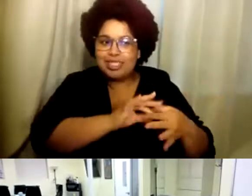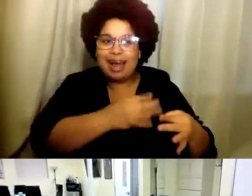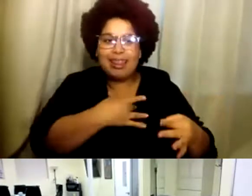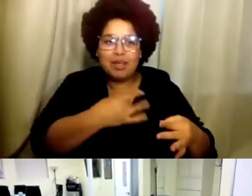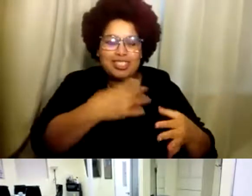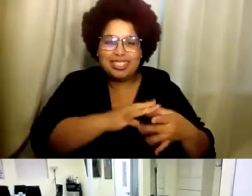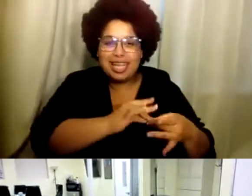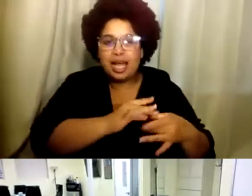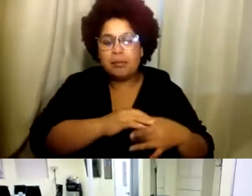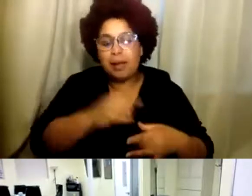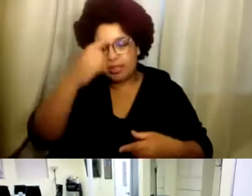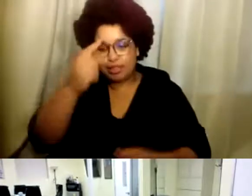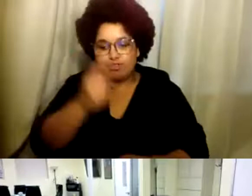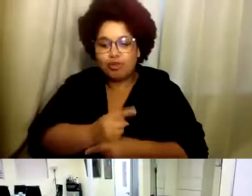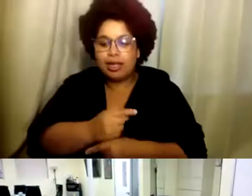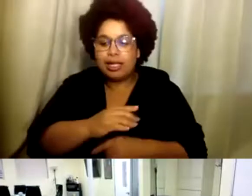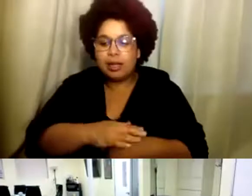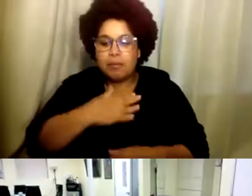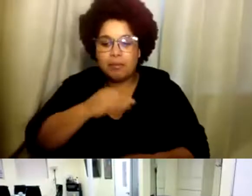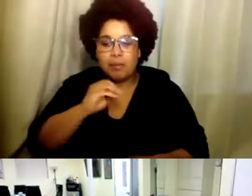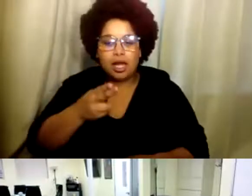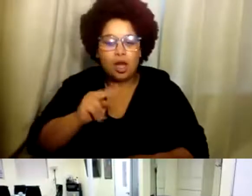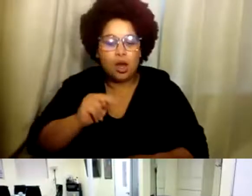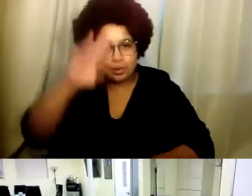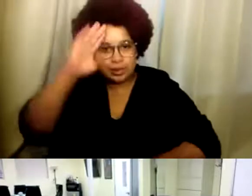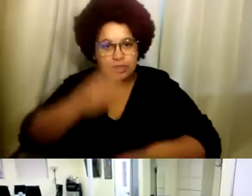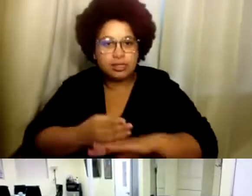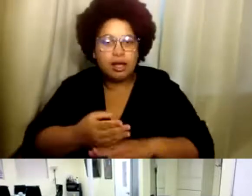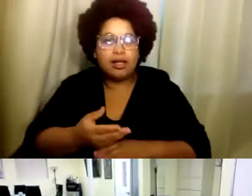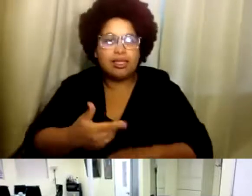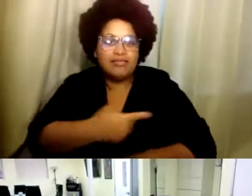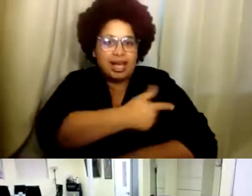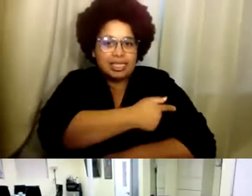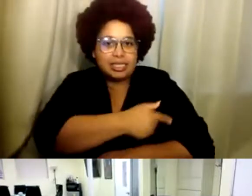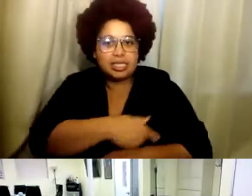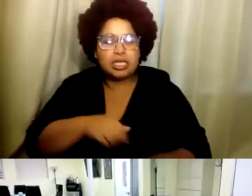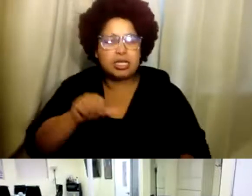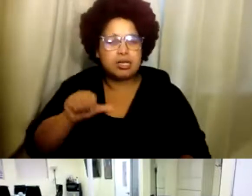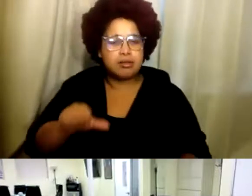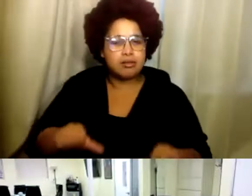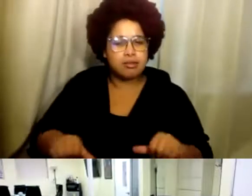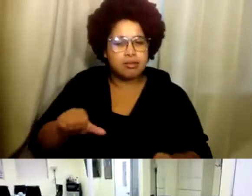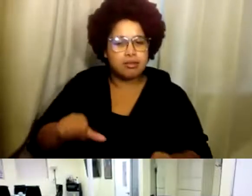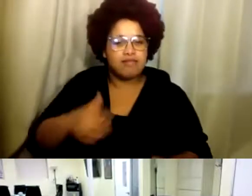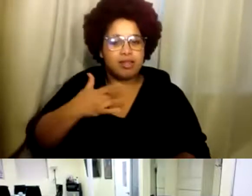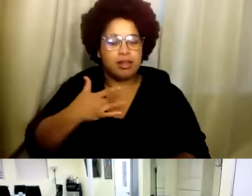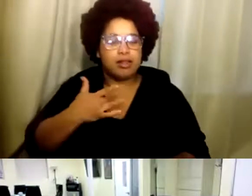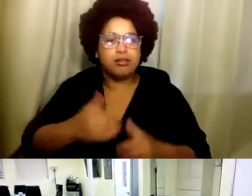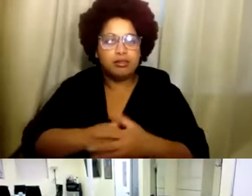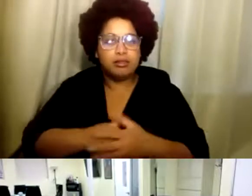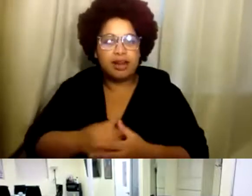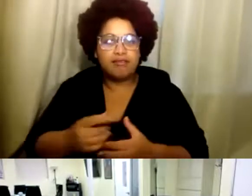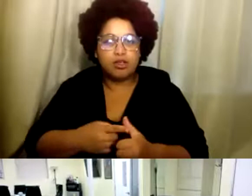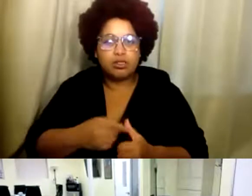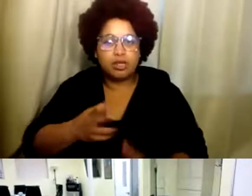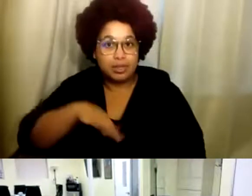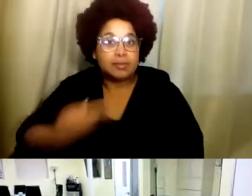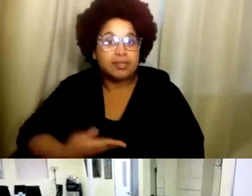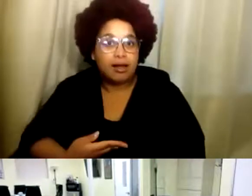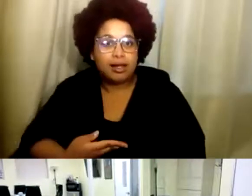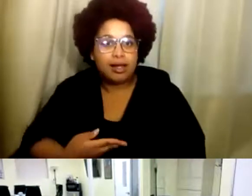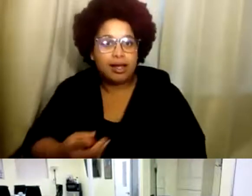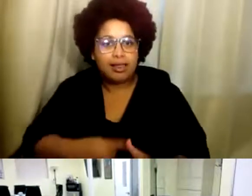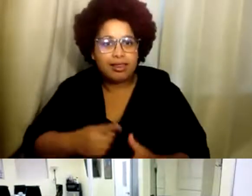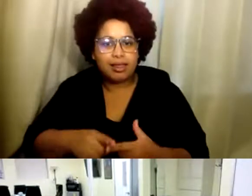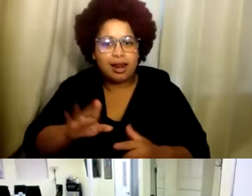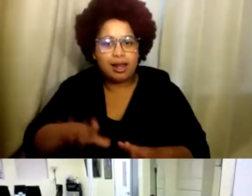I think that's right. My own son has vaccine hesitancy, and at first I was really upset about it, and then I had